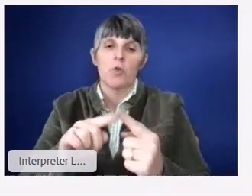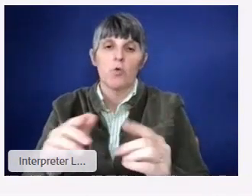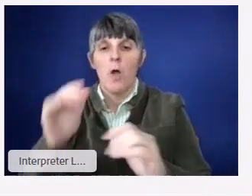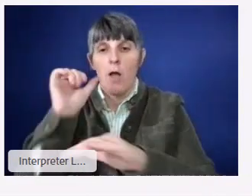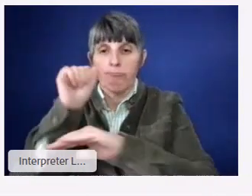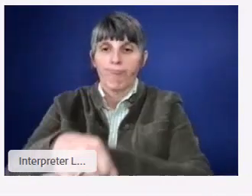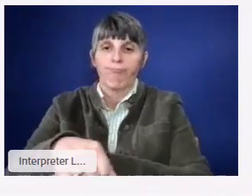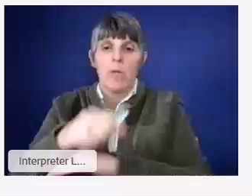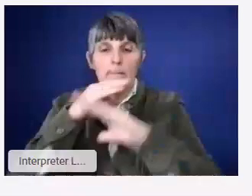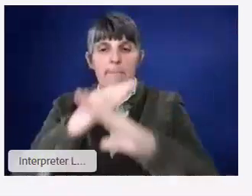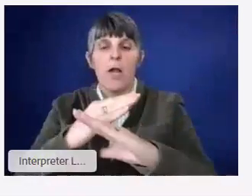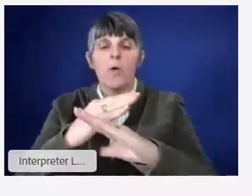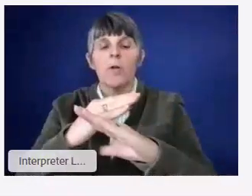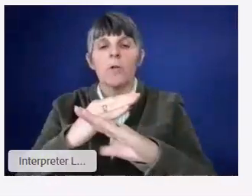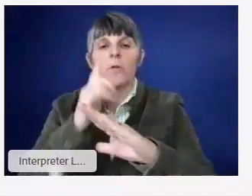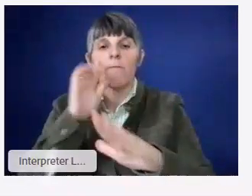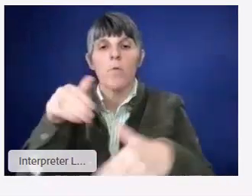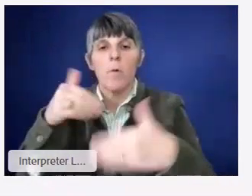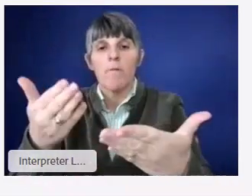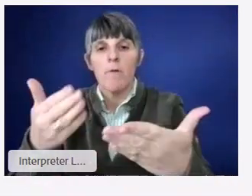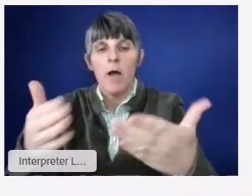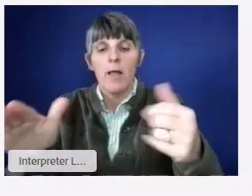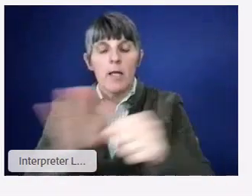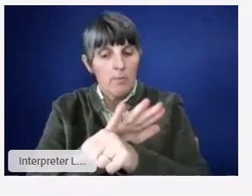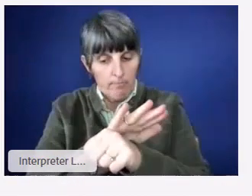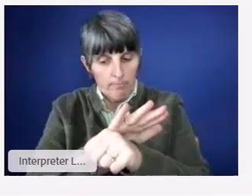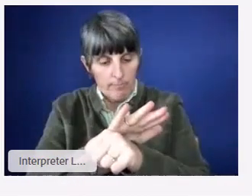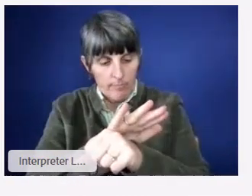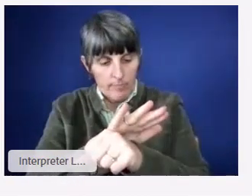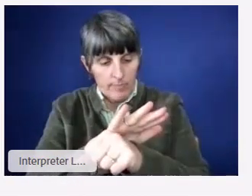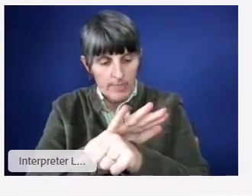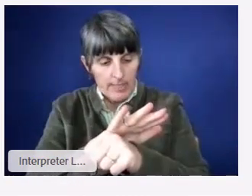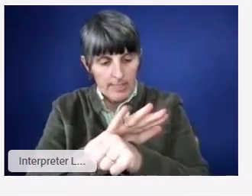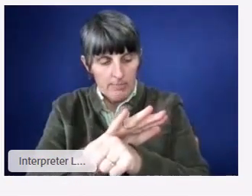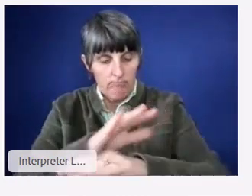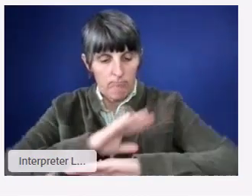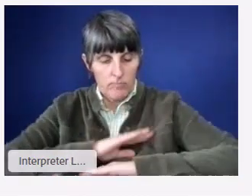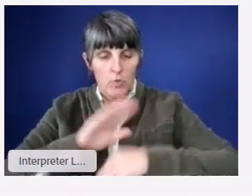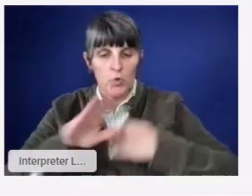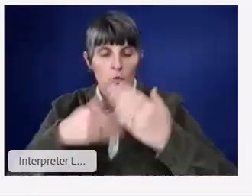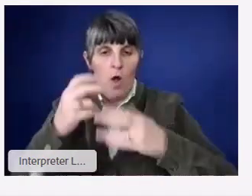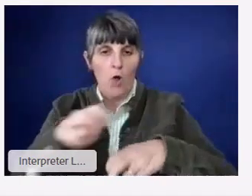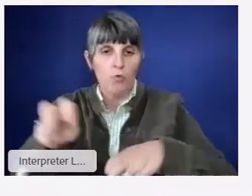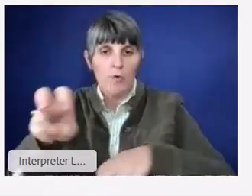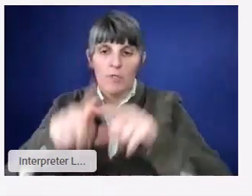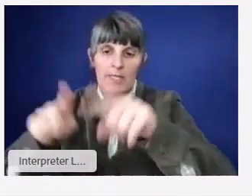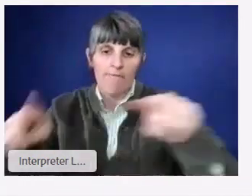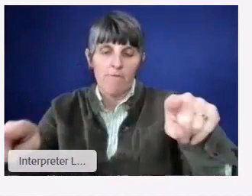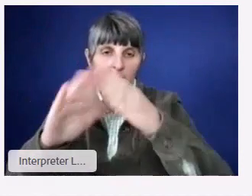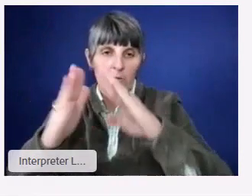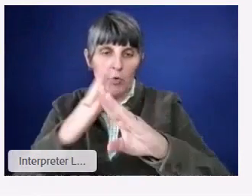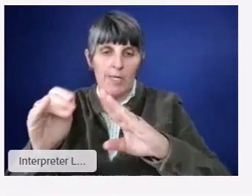to providing a complete trip to all travelers in a variety of communities and built environments.